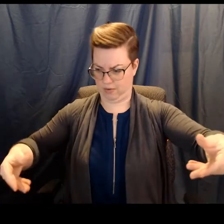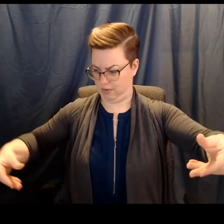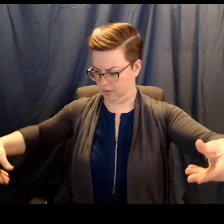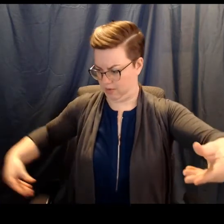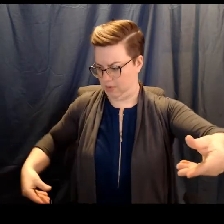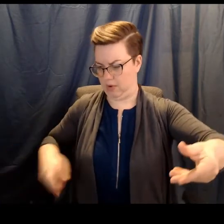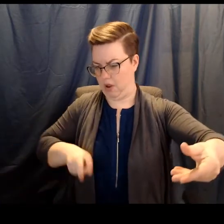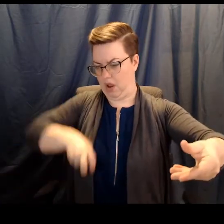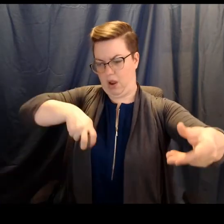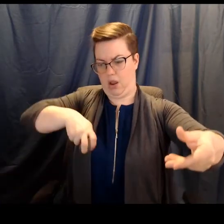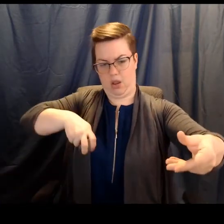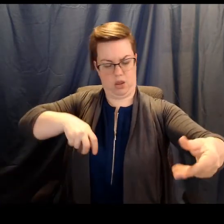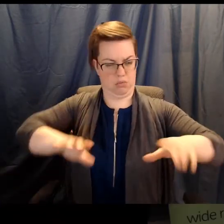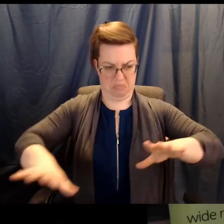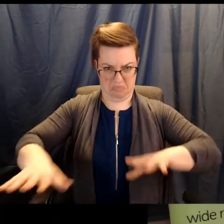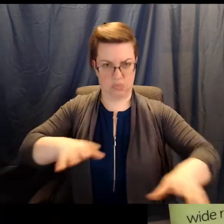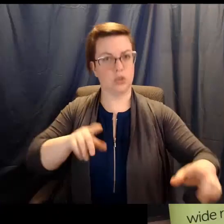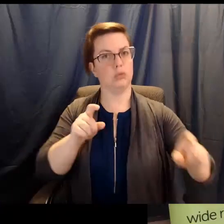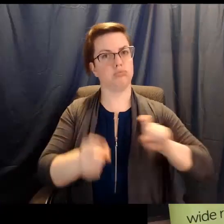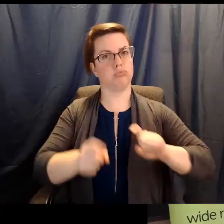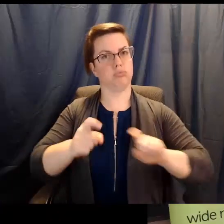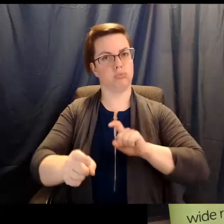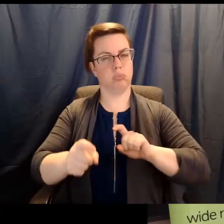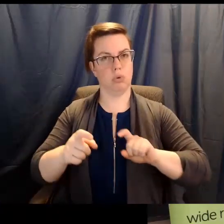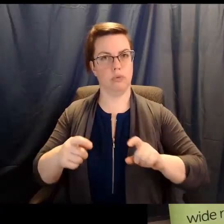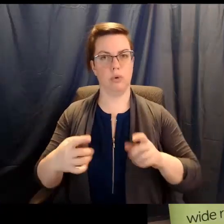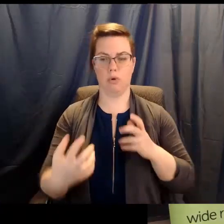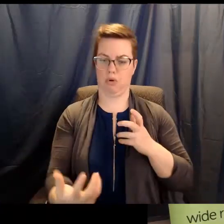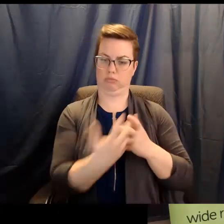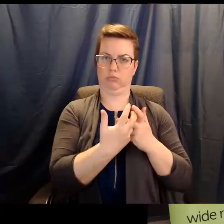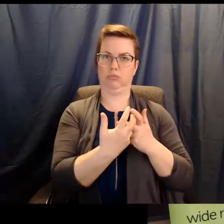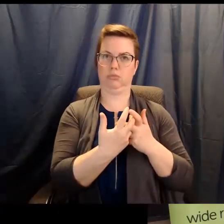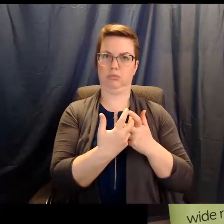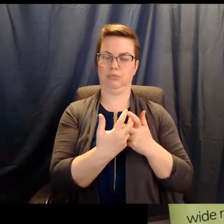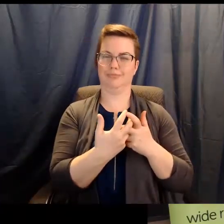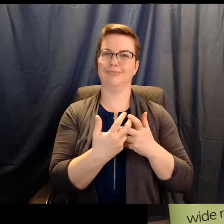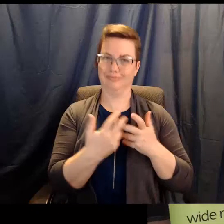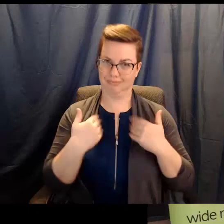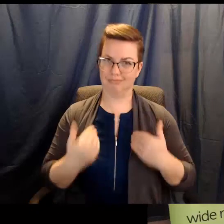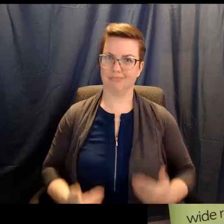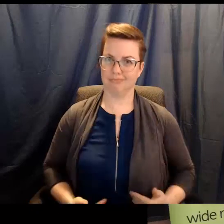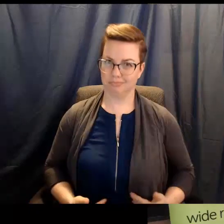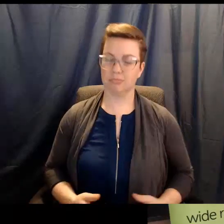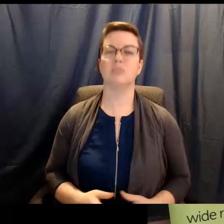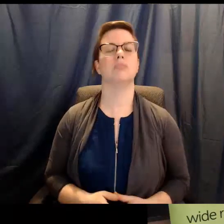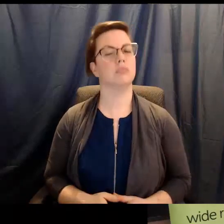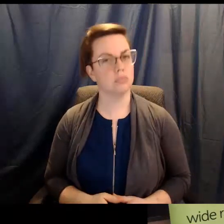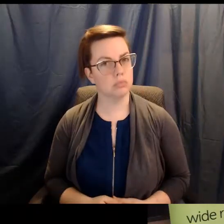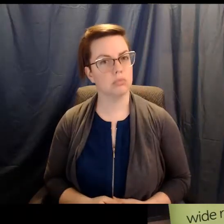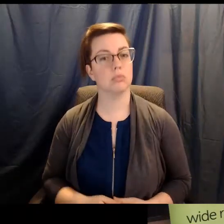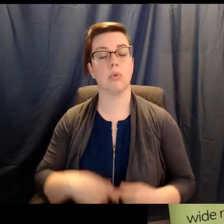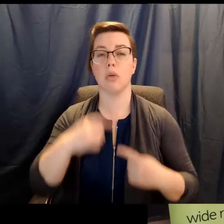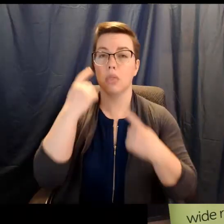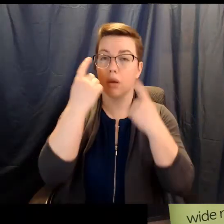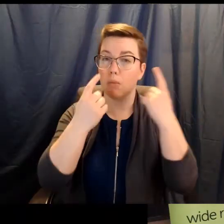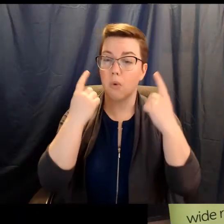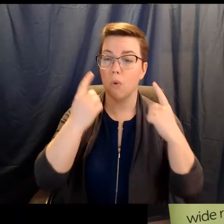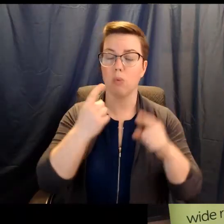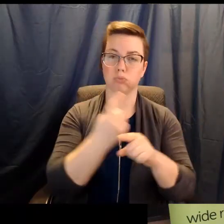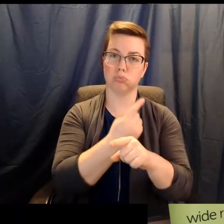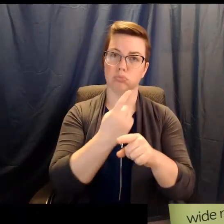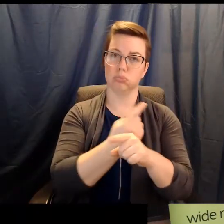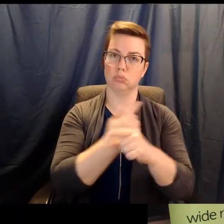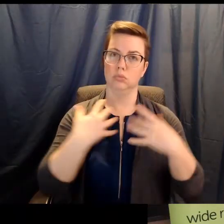And we also think our way through posture and